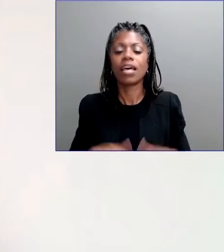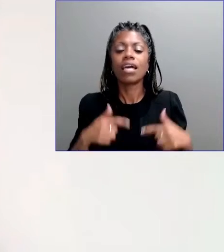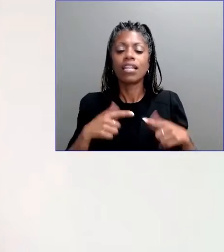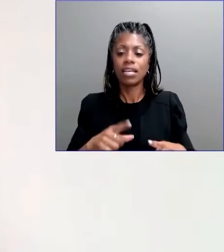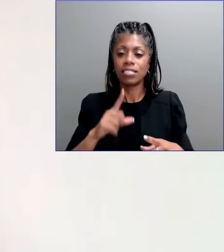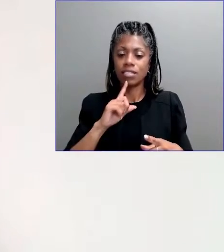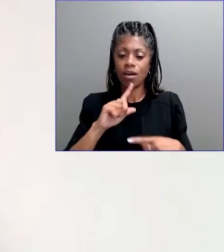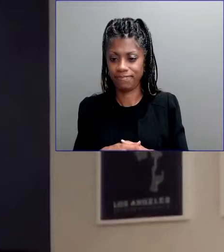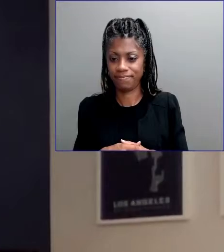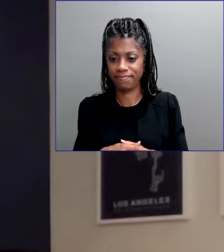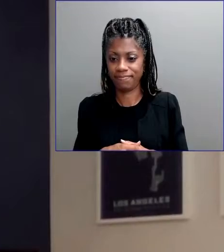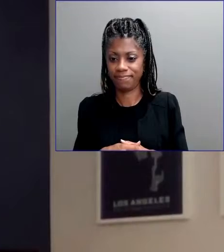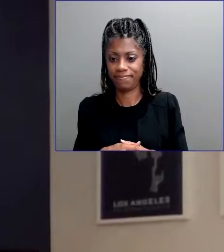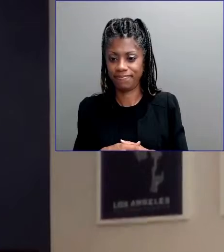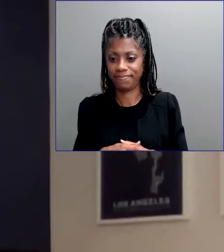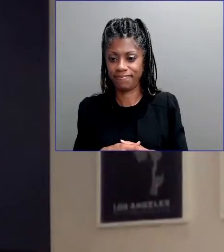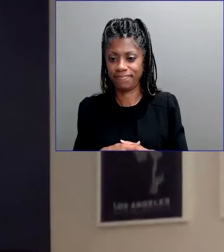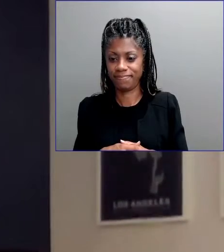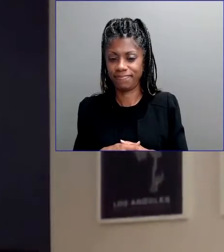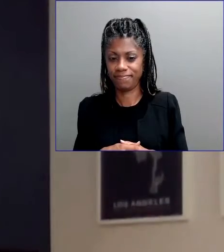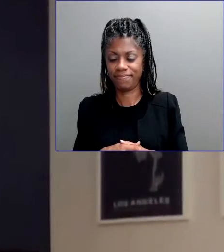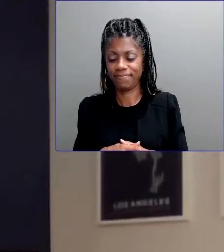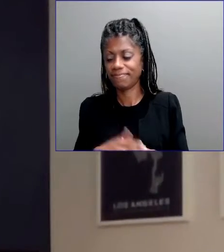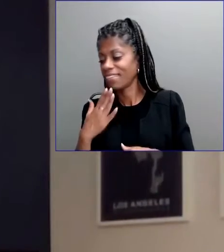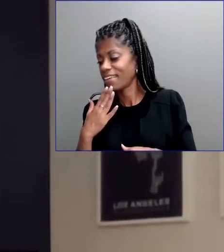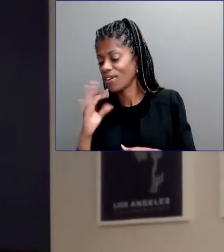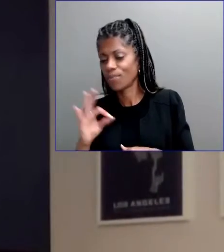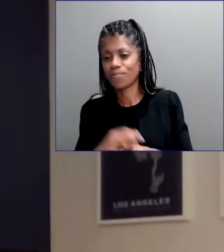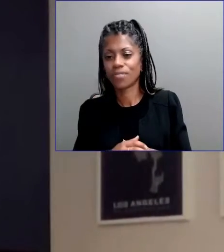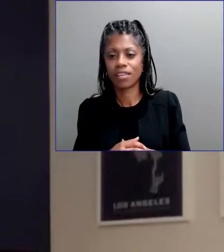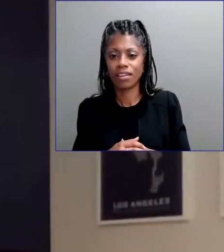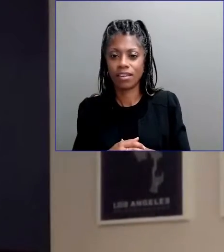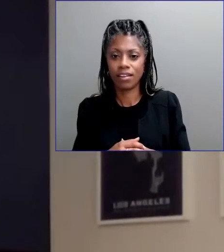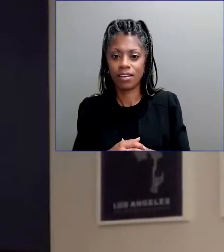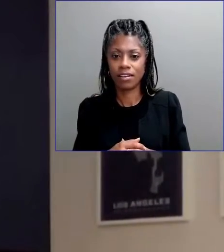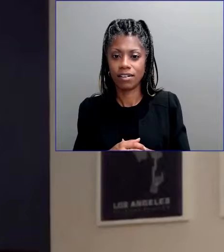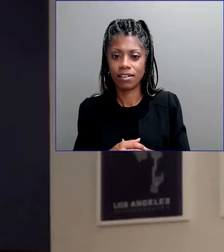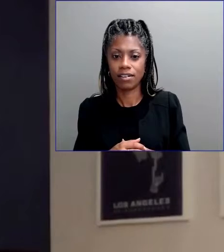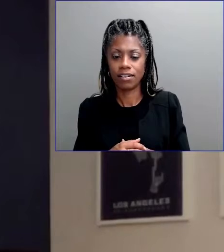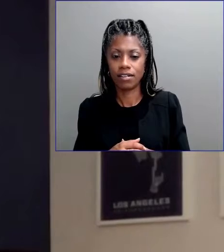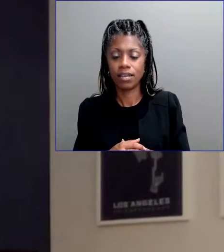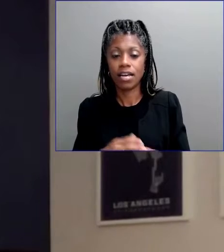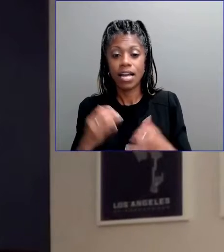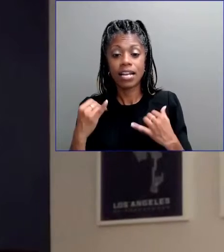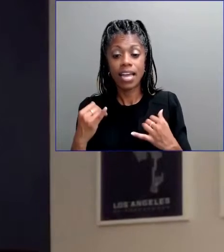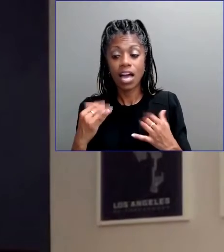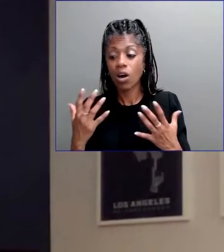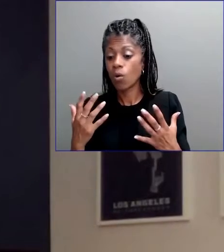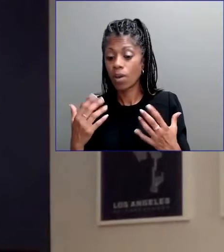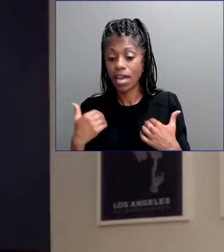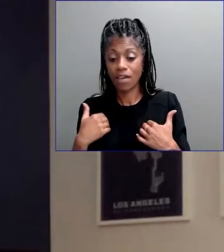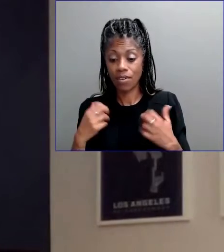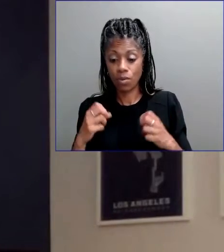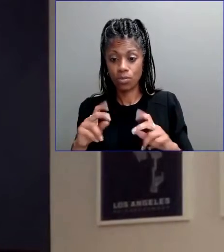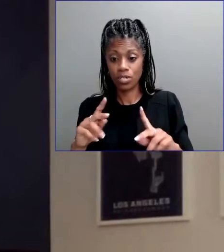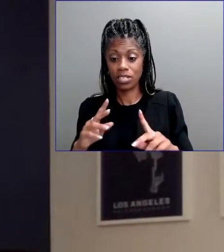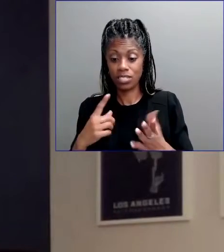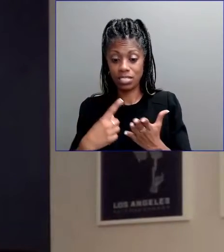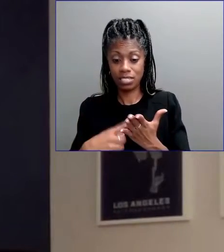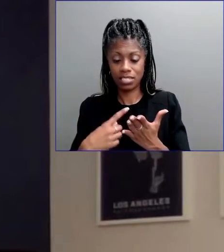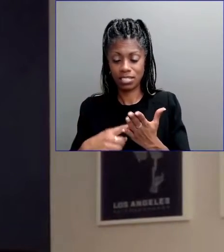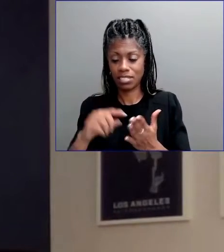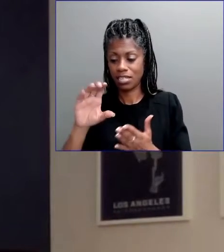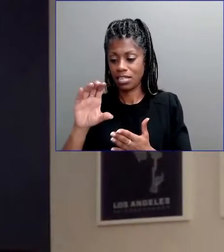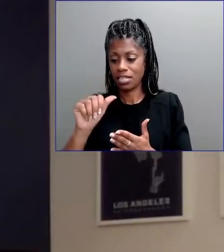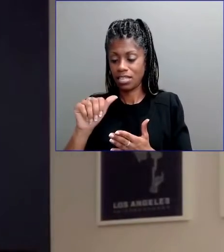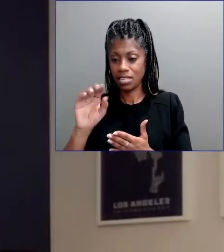campaign. Thanks, Bruna. And now we are going to have the opportunity to talk to you about the case study that helped